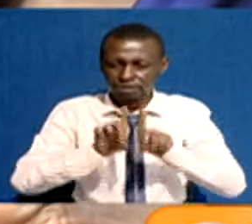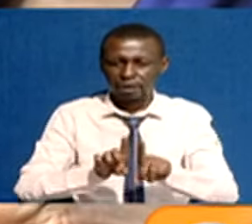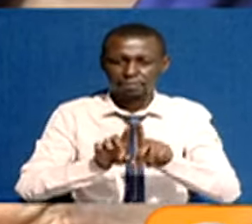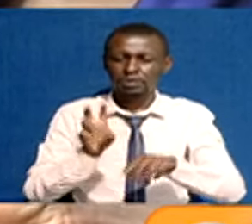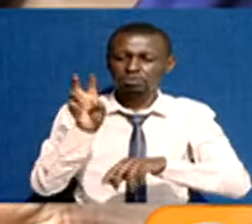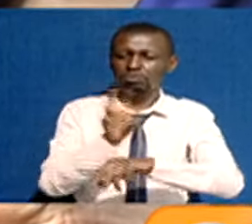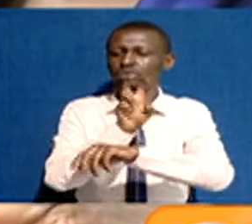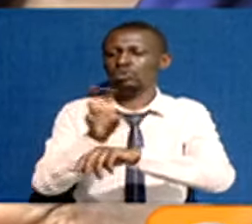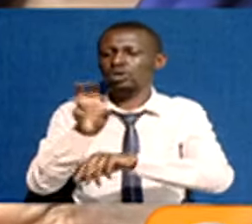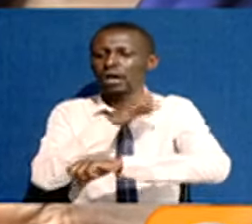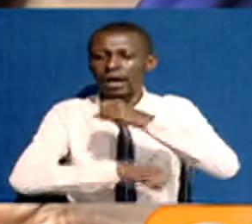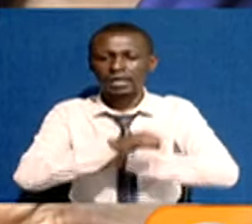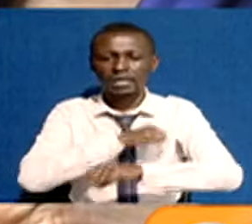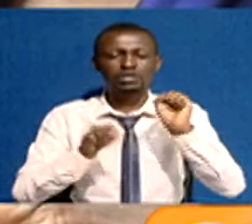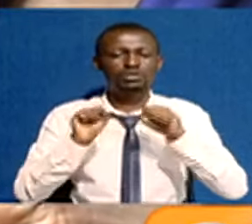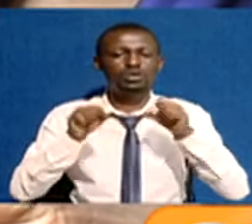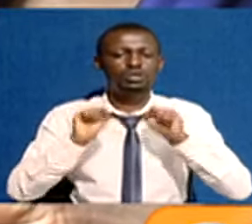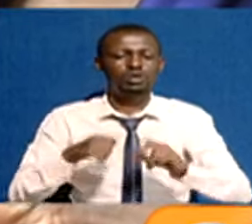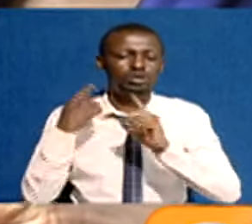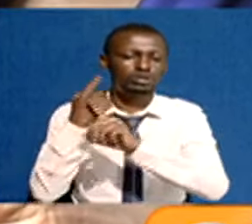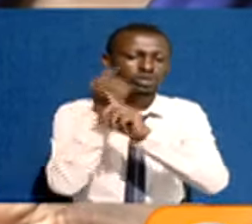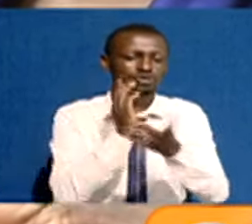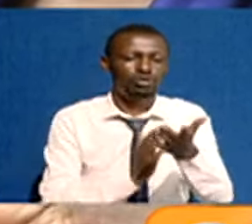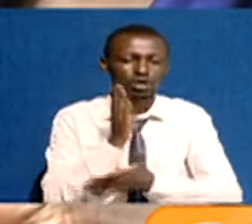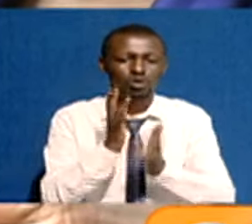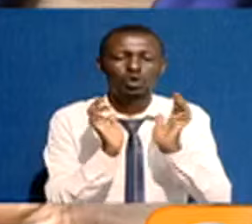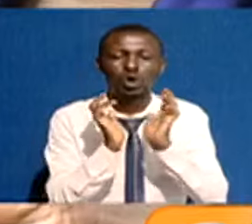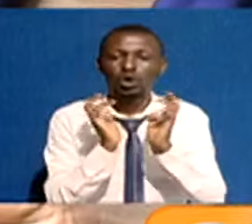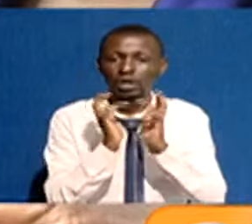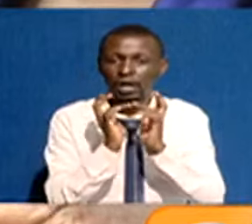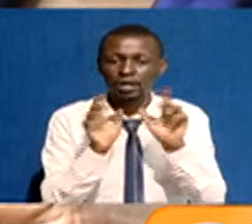monitor activities in the industry online and also